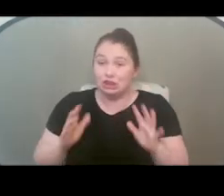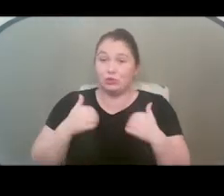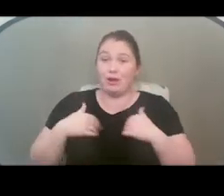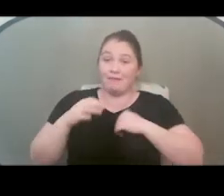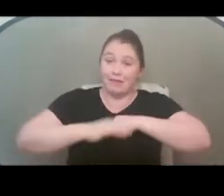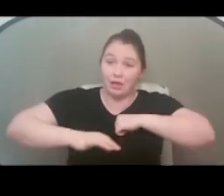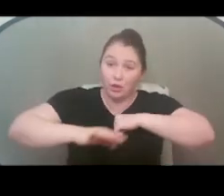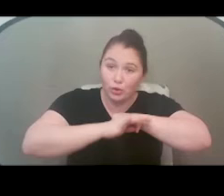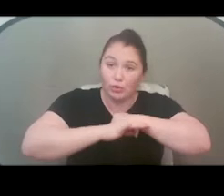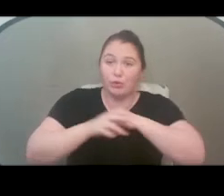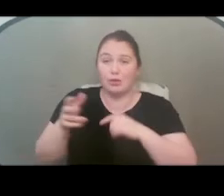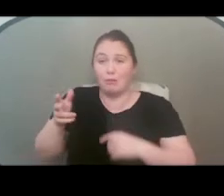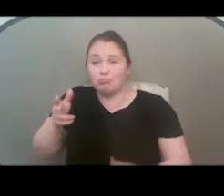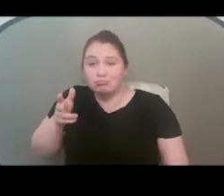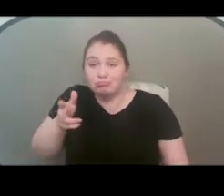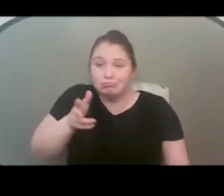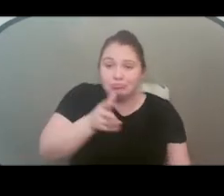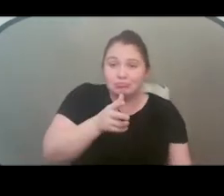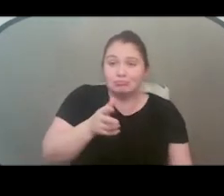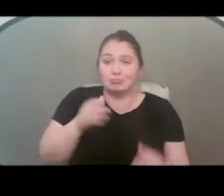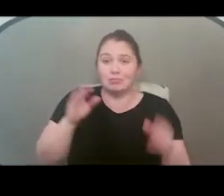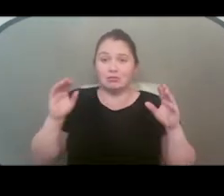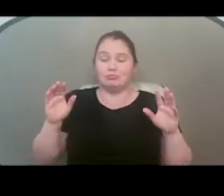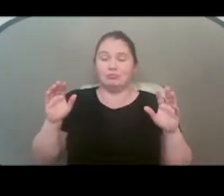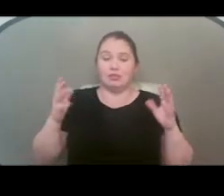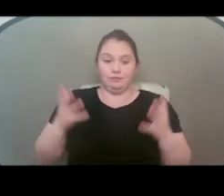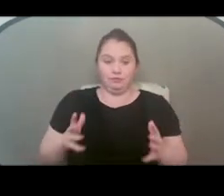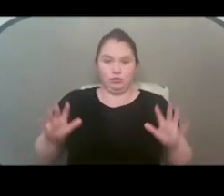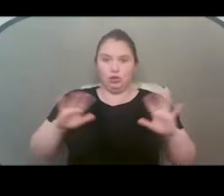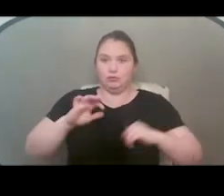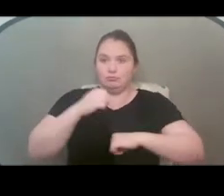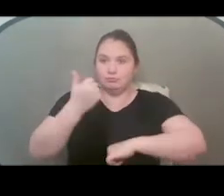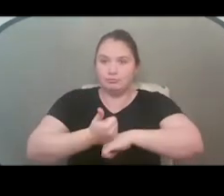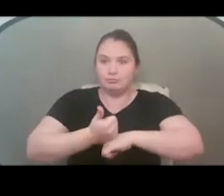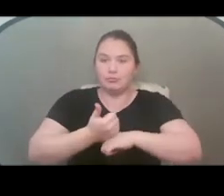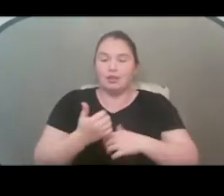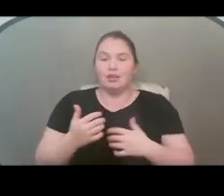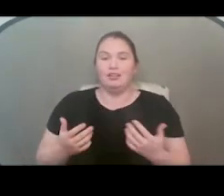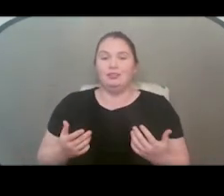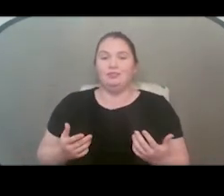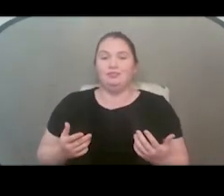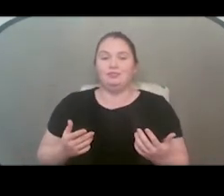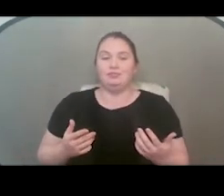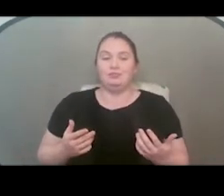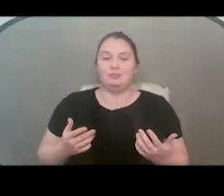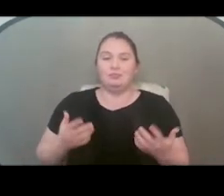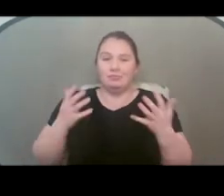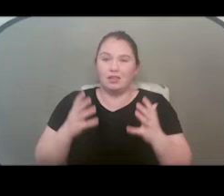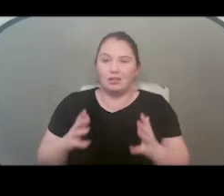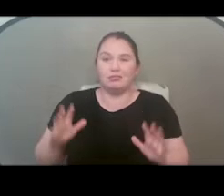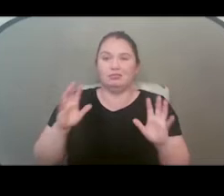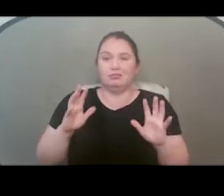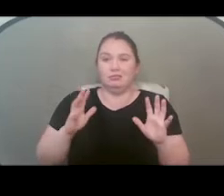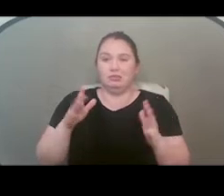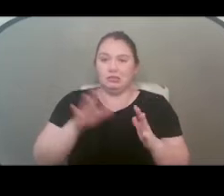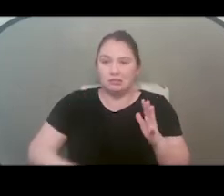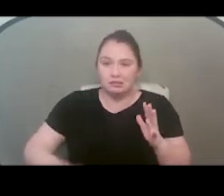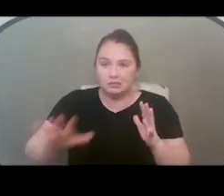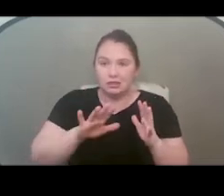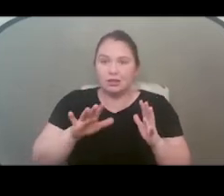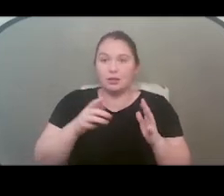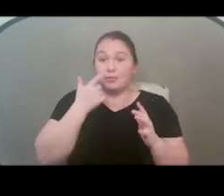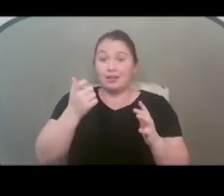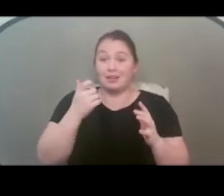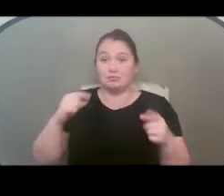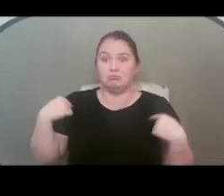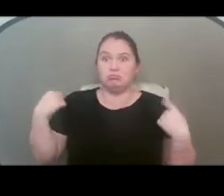associated parking and clearances around all those things, you're kind of grandfathered into your site as it is, because it's been there